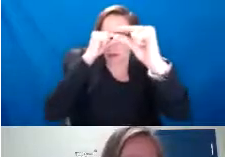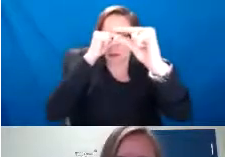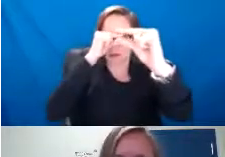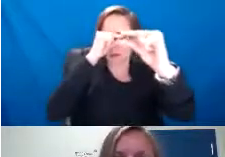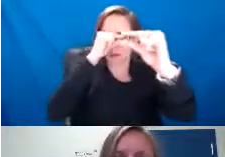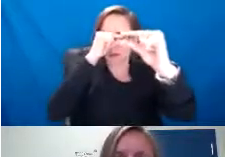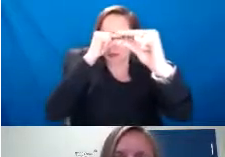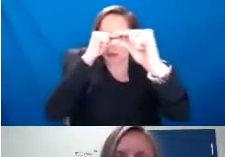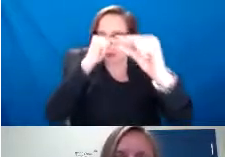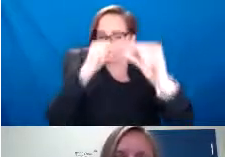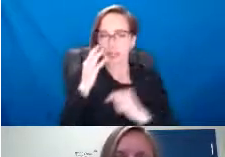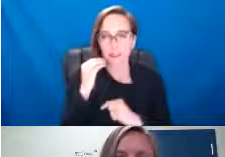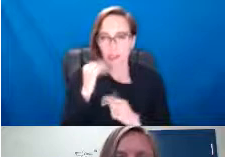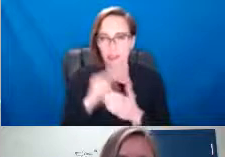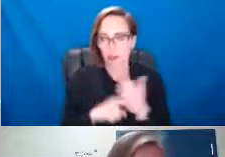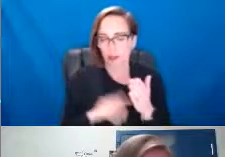pigmentosa is.